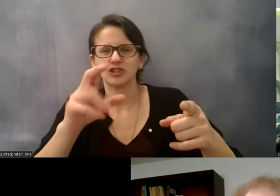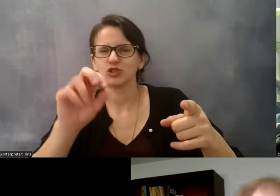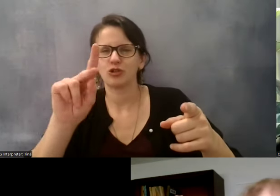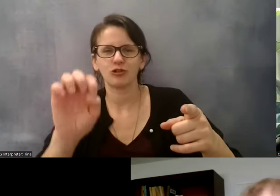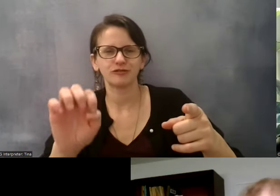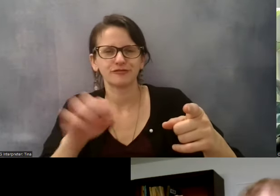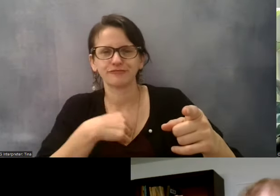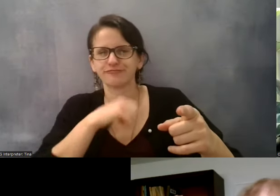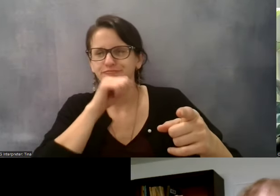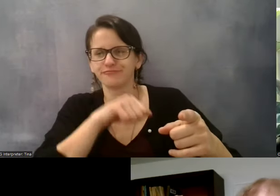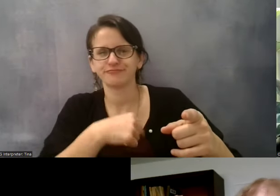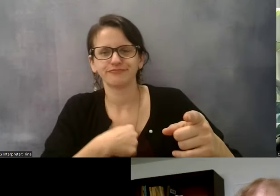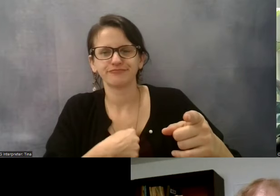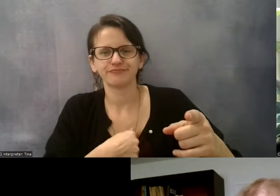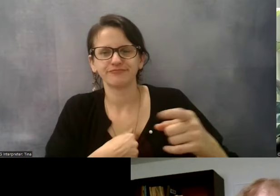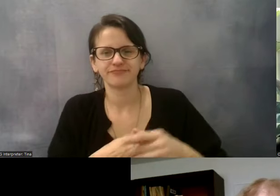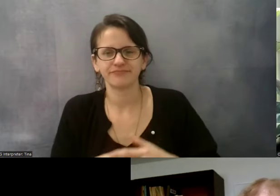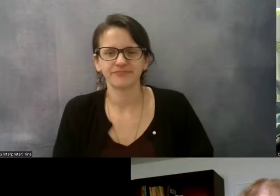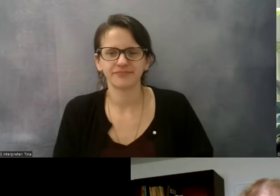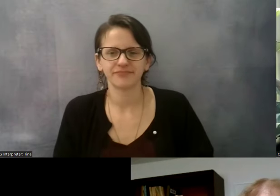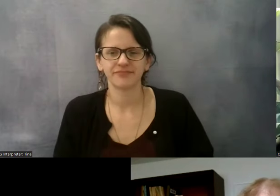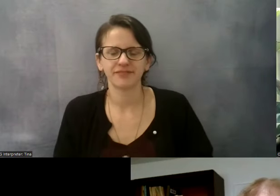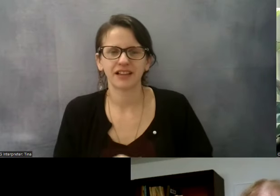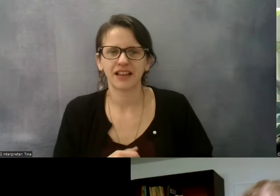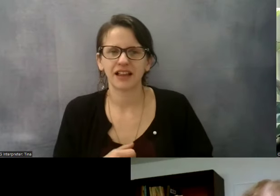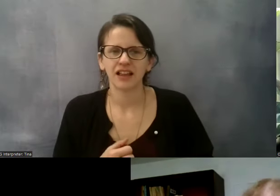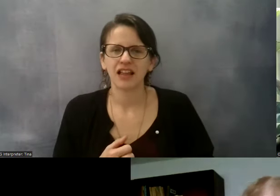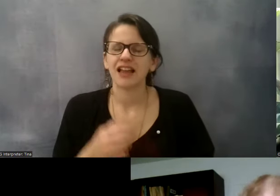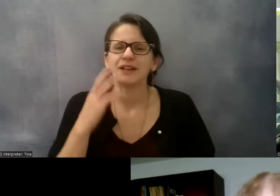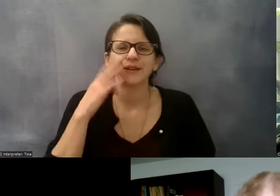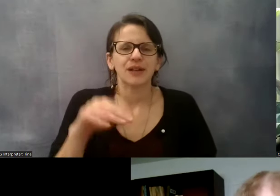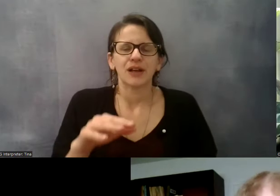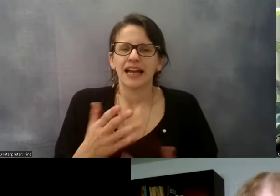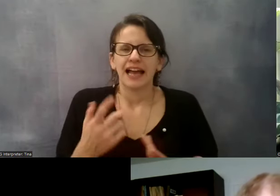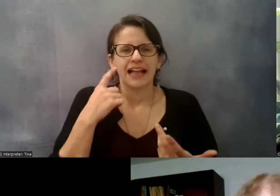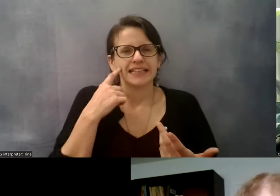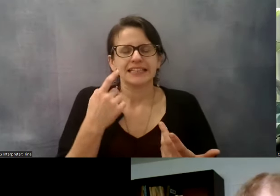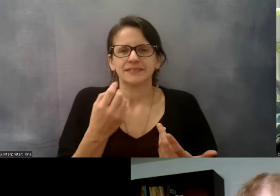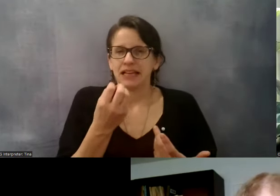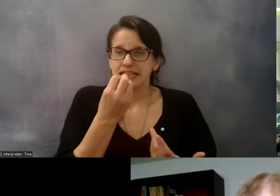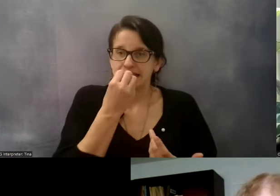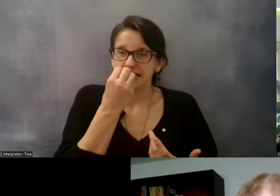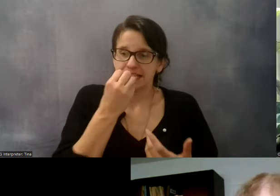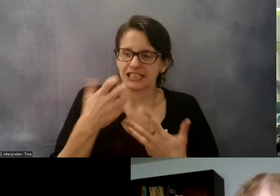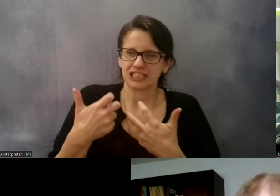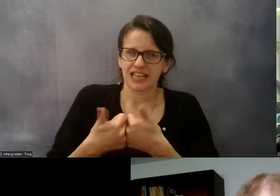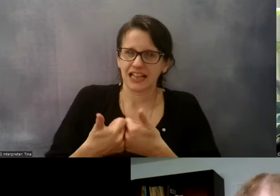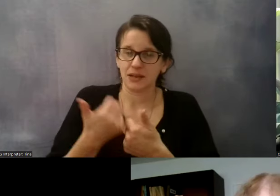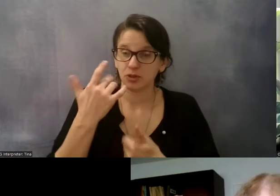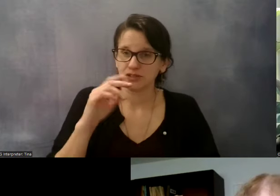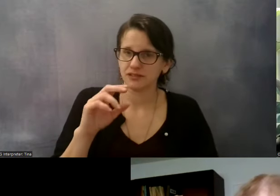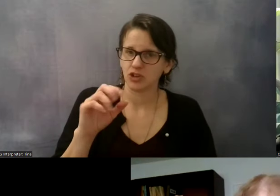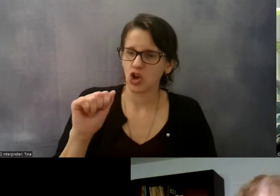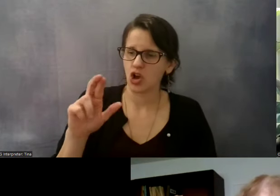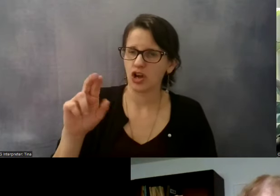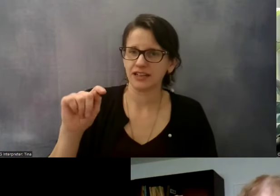I think it's maybe because eating them is so challenging. There's so much interaction with the vegetable as you're eating the